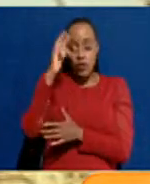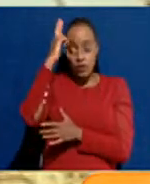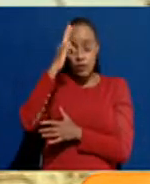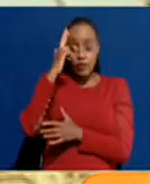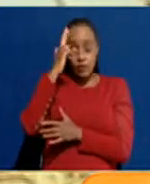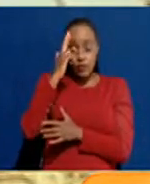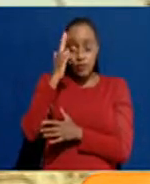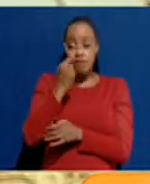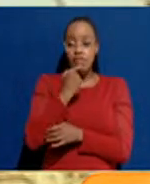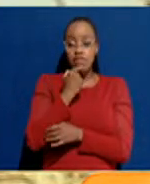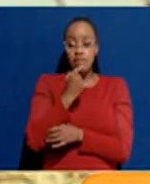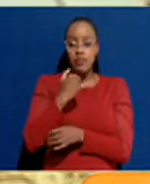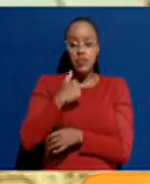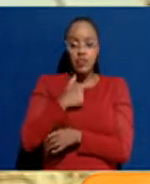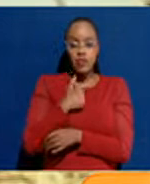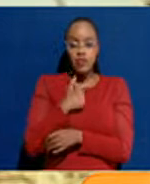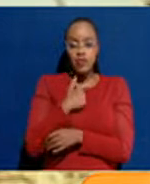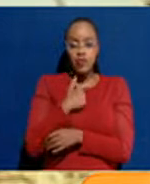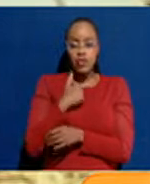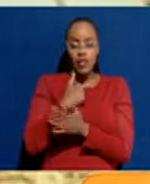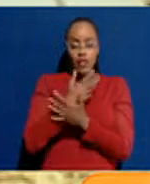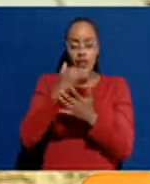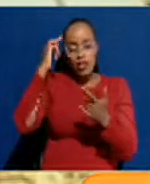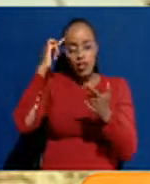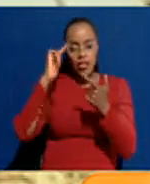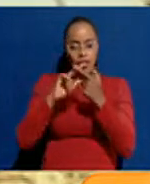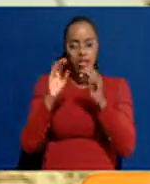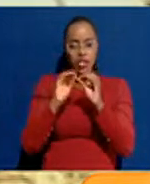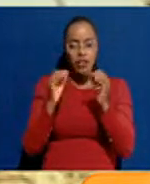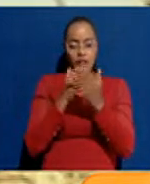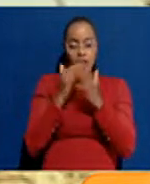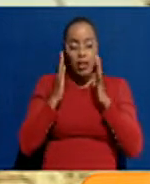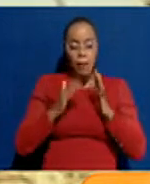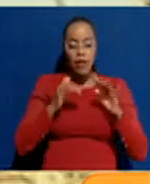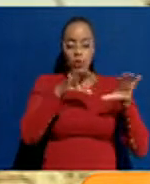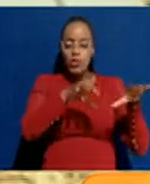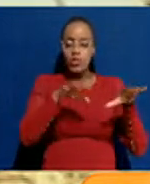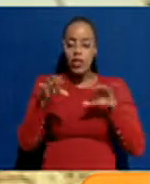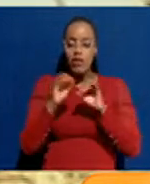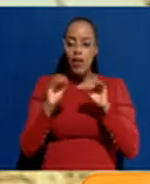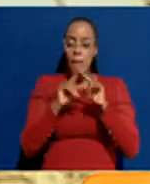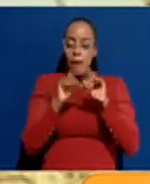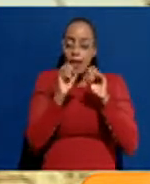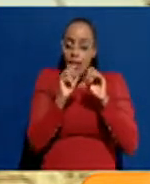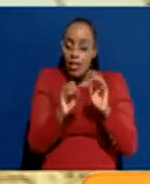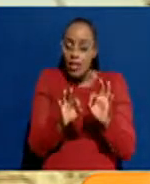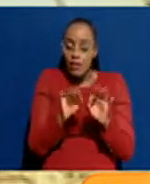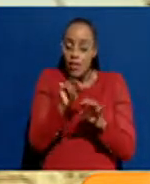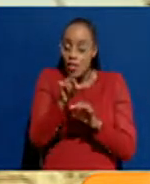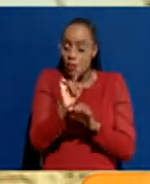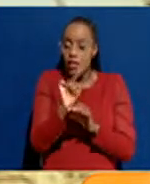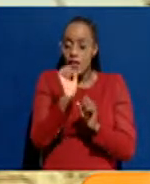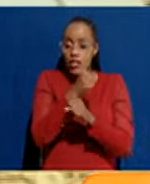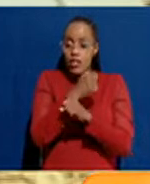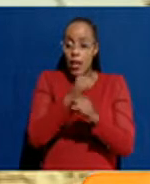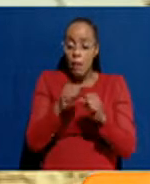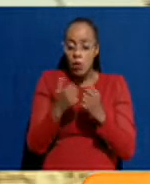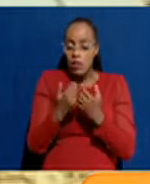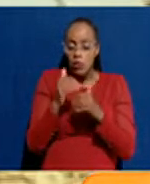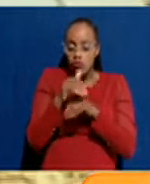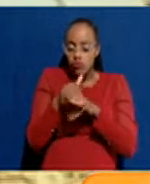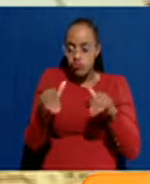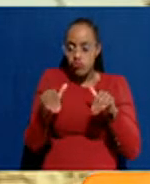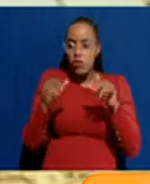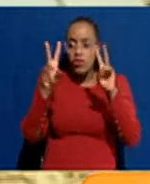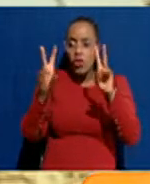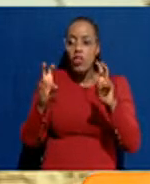that I have no intention to see anyone suffer. But if it is such that they cannot toe the line in as